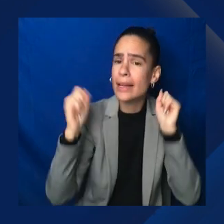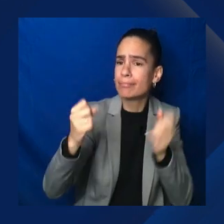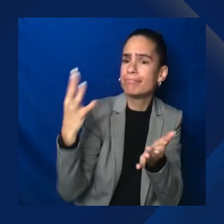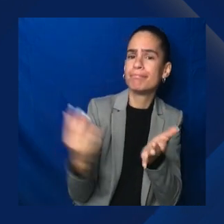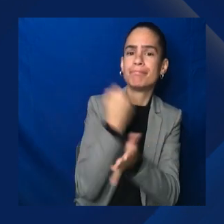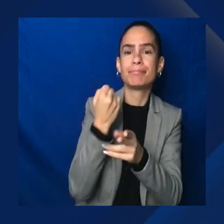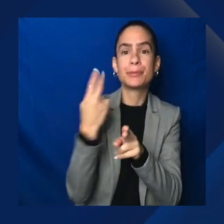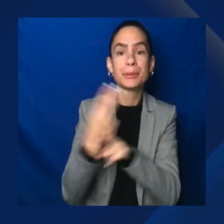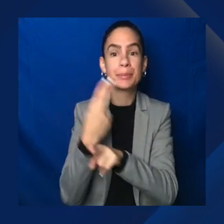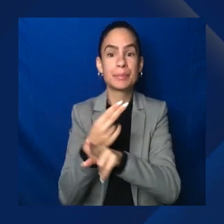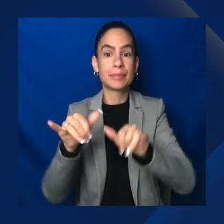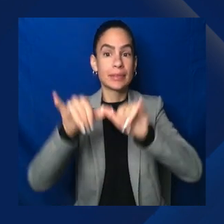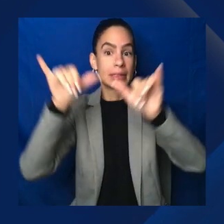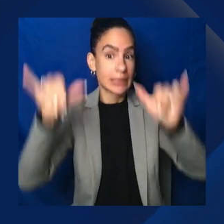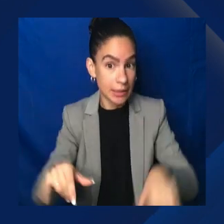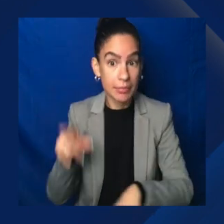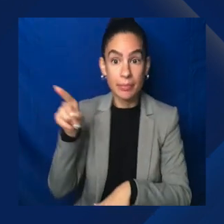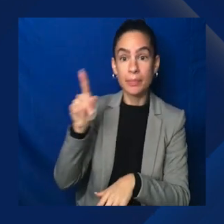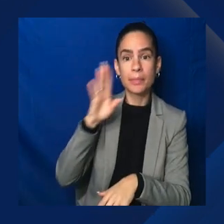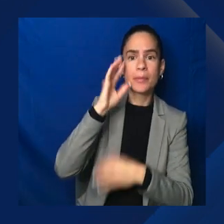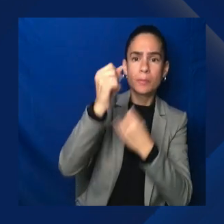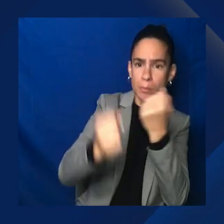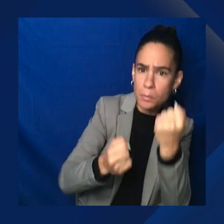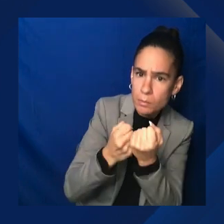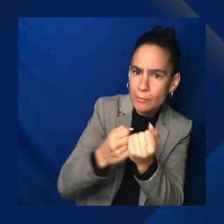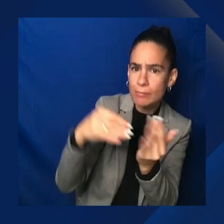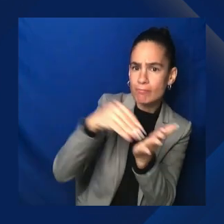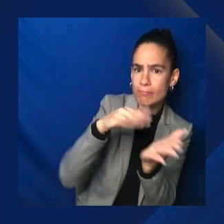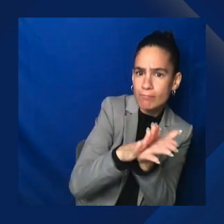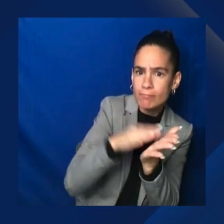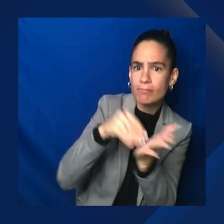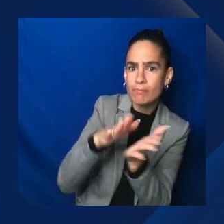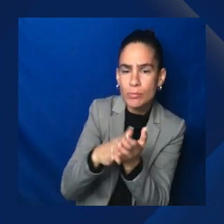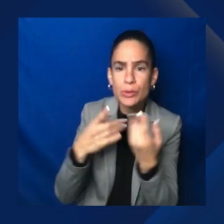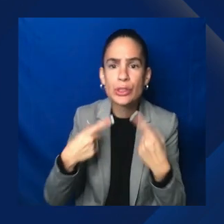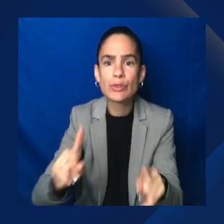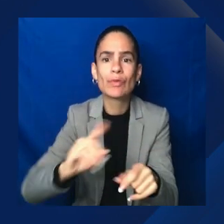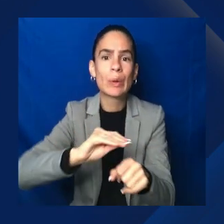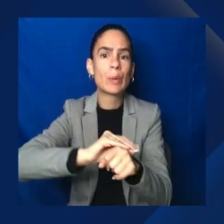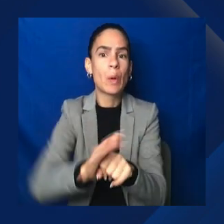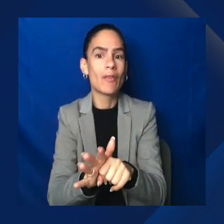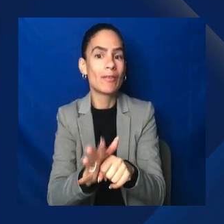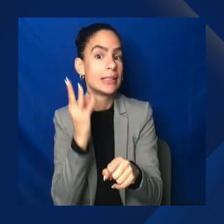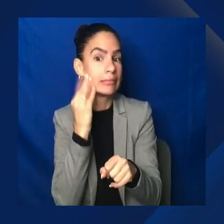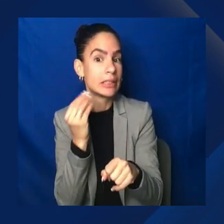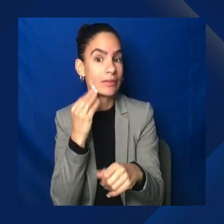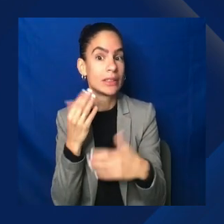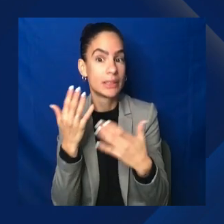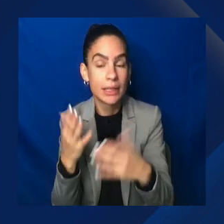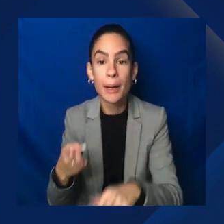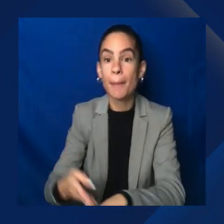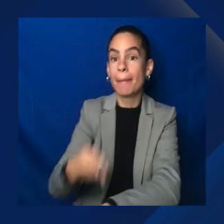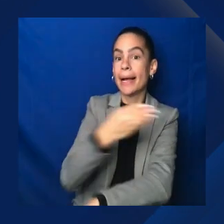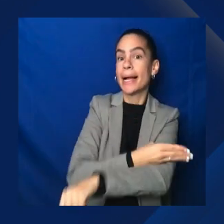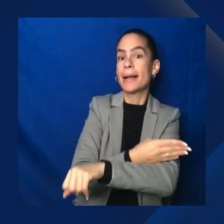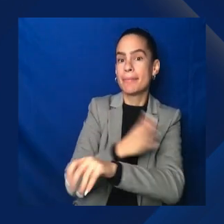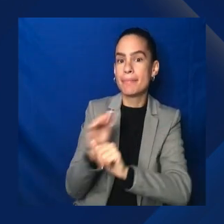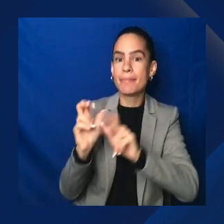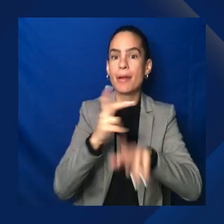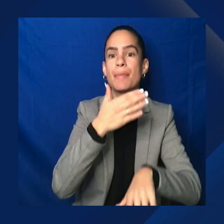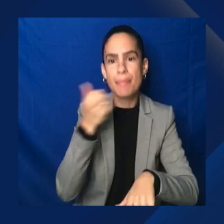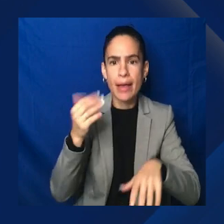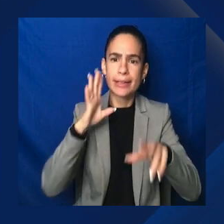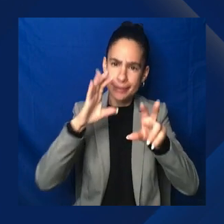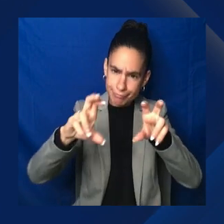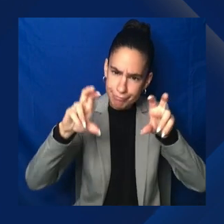COVID specific experiences. Build Back Better will also fund research at the National Institutes of Health to look at